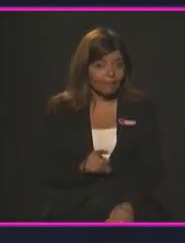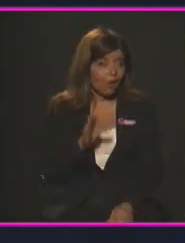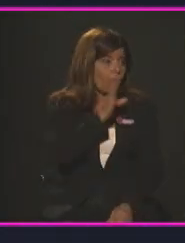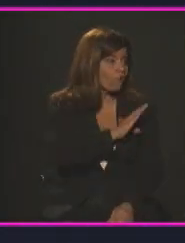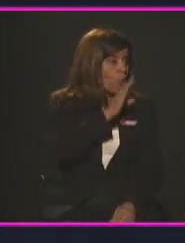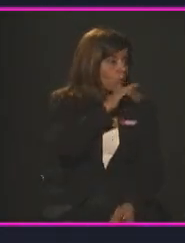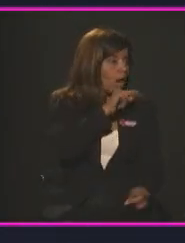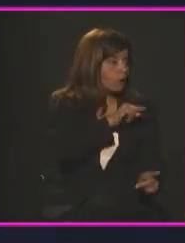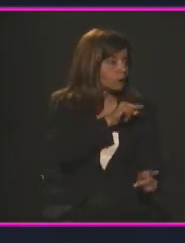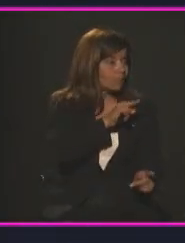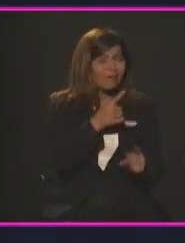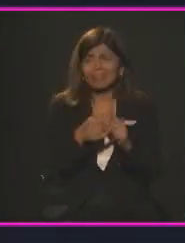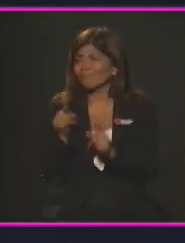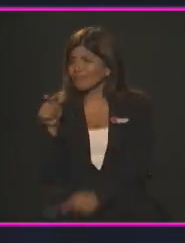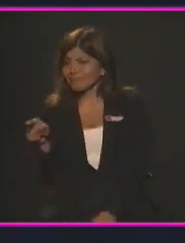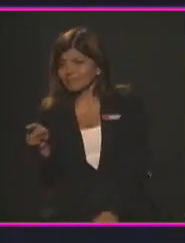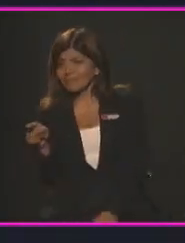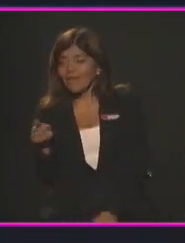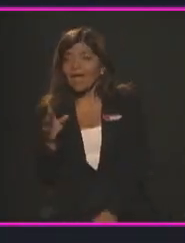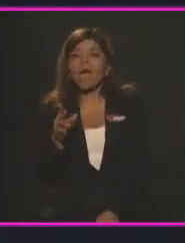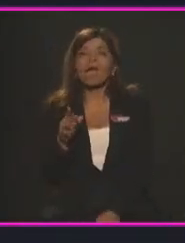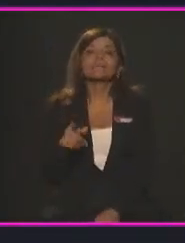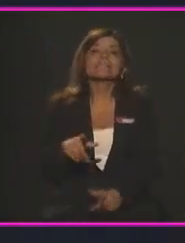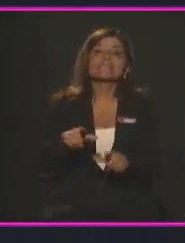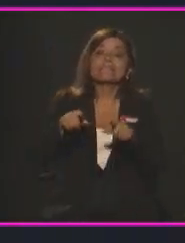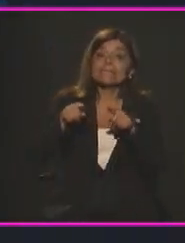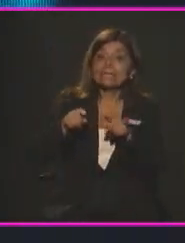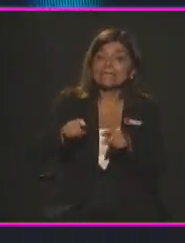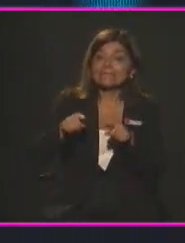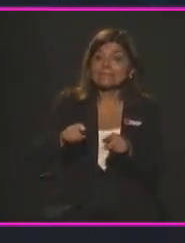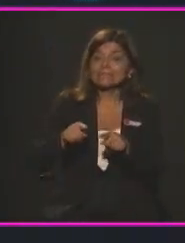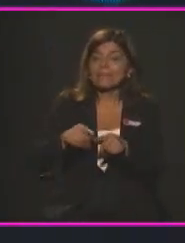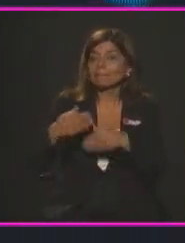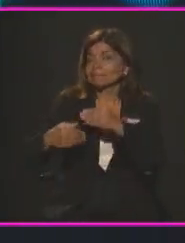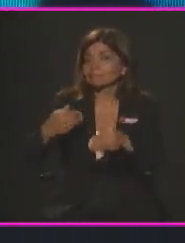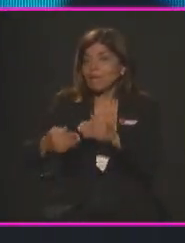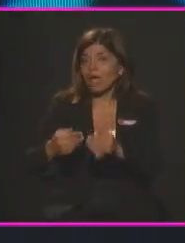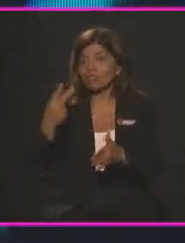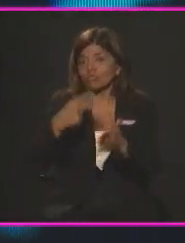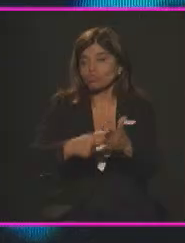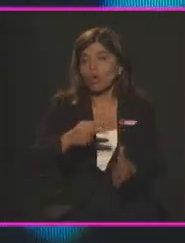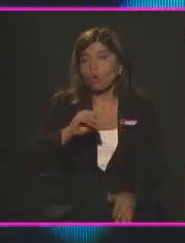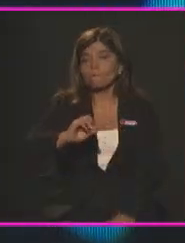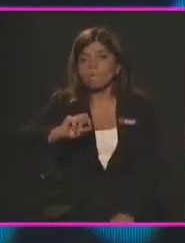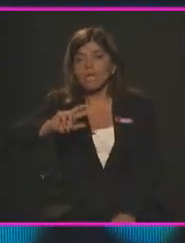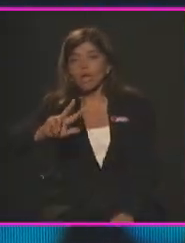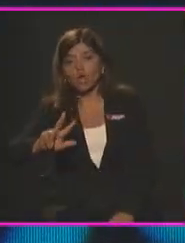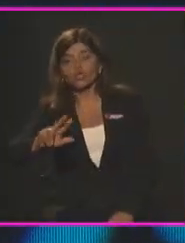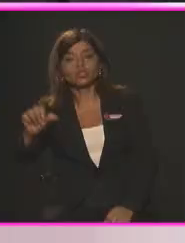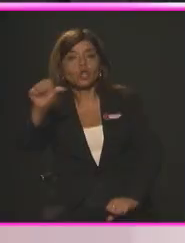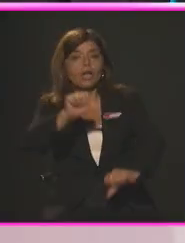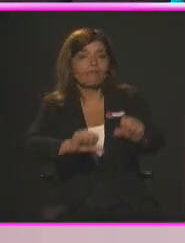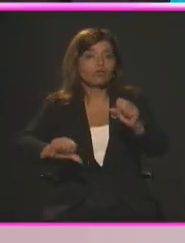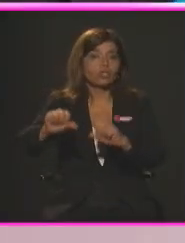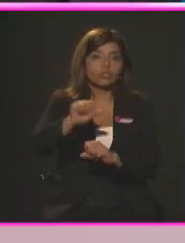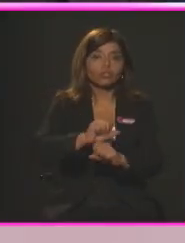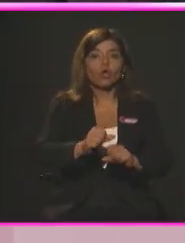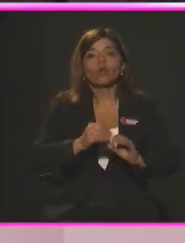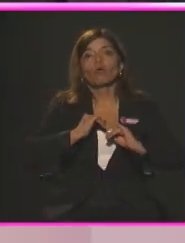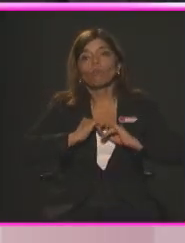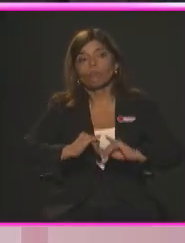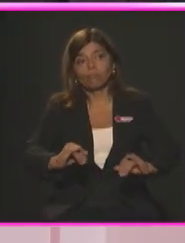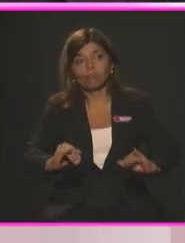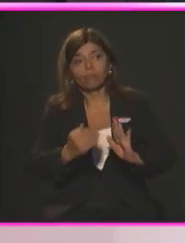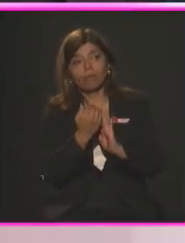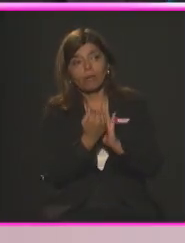So to find these keys, back in 2008, my lab introduced a new method for improving DNA sequencing of